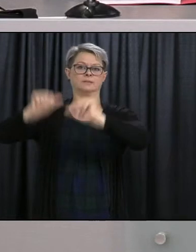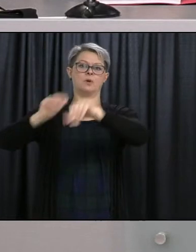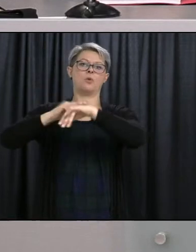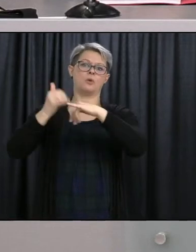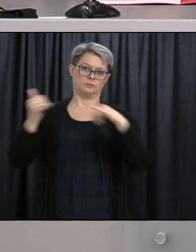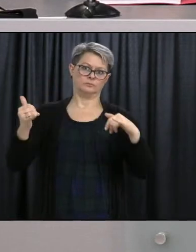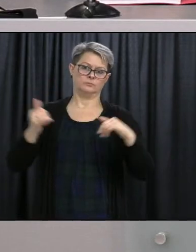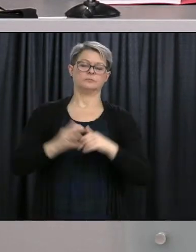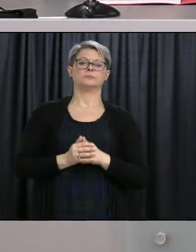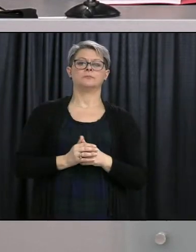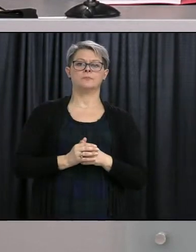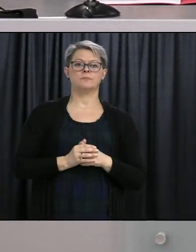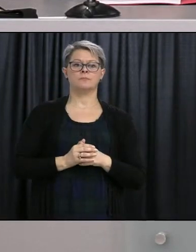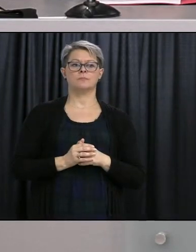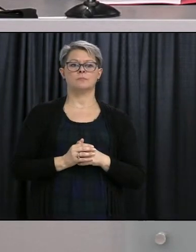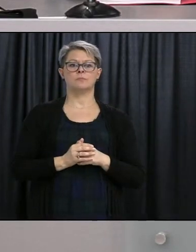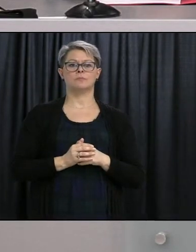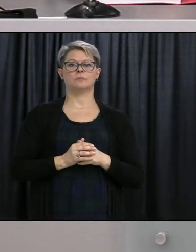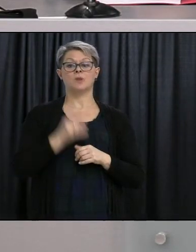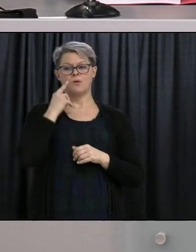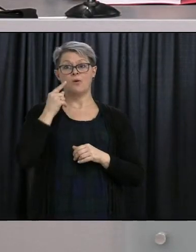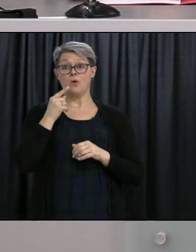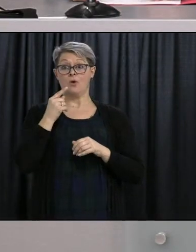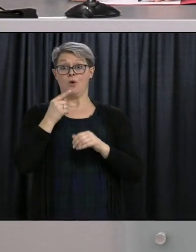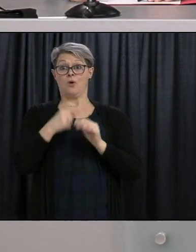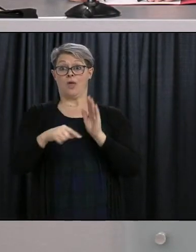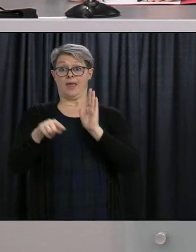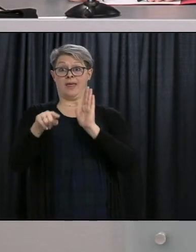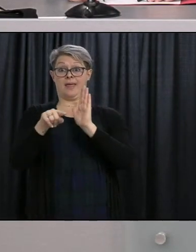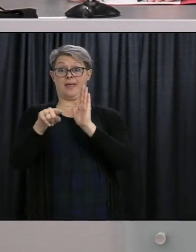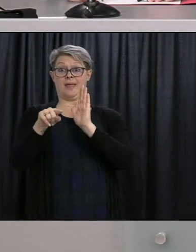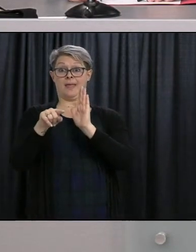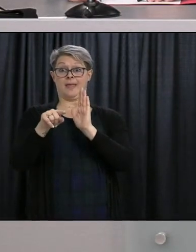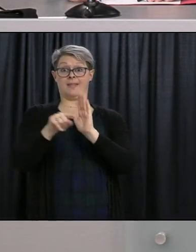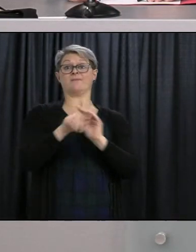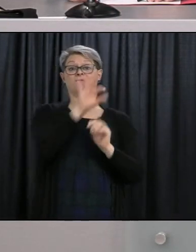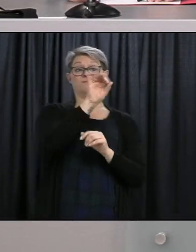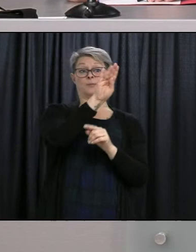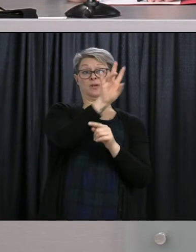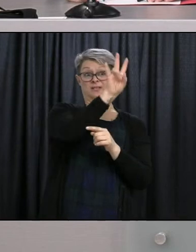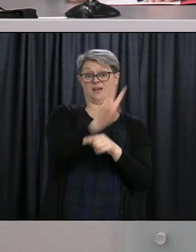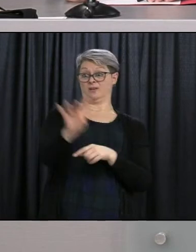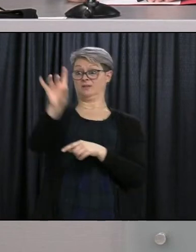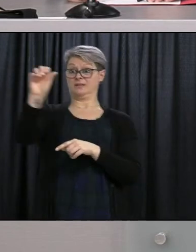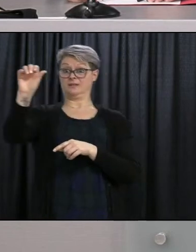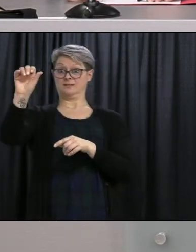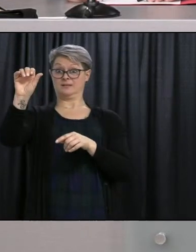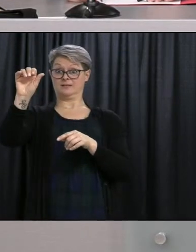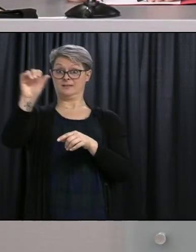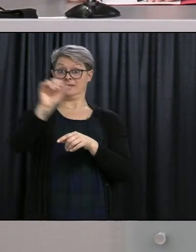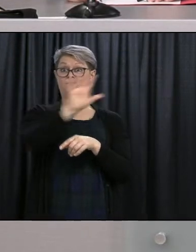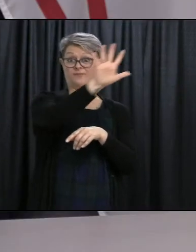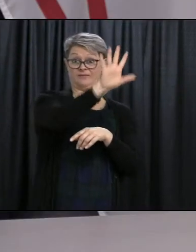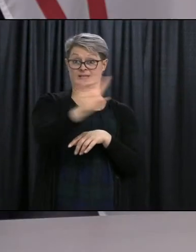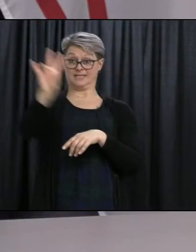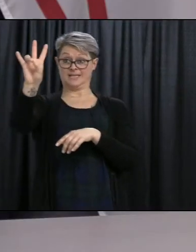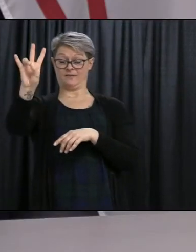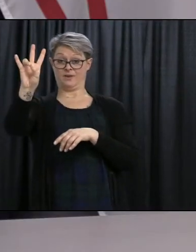And just for those grades, right, the 7 to 12, not so much like an adult sport? So we